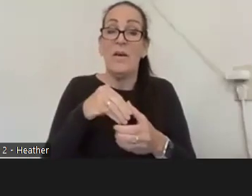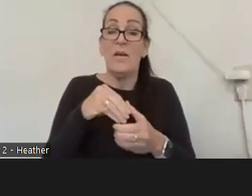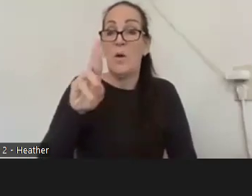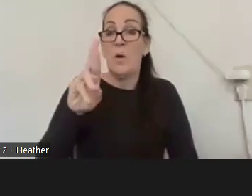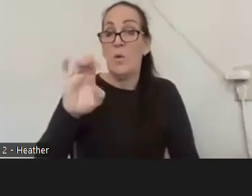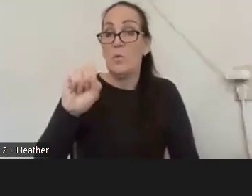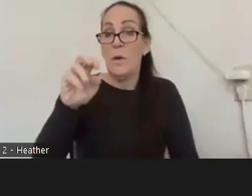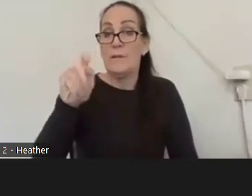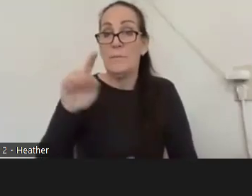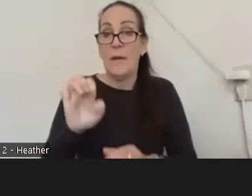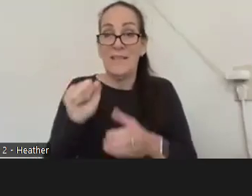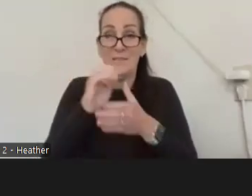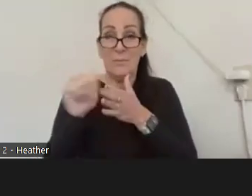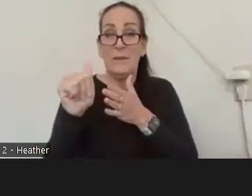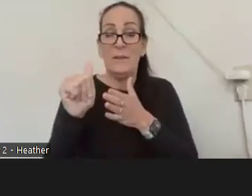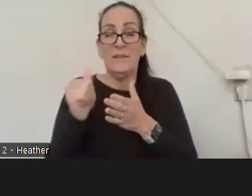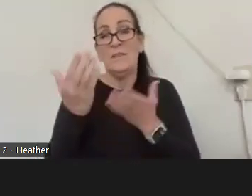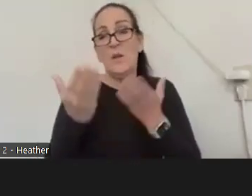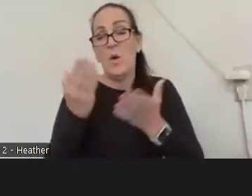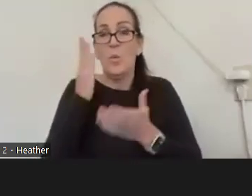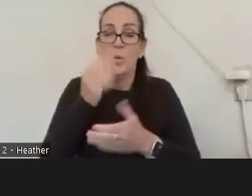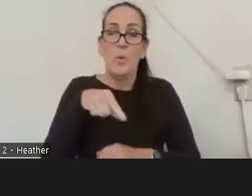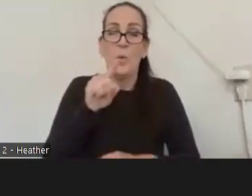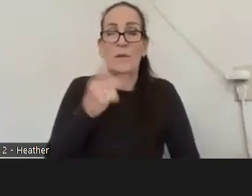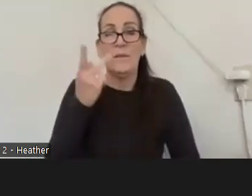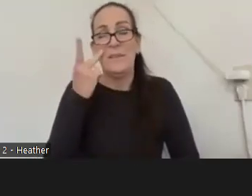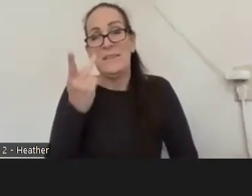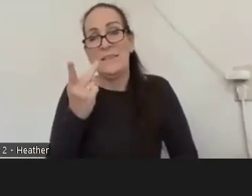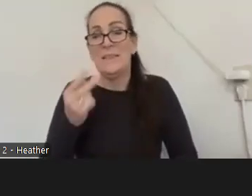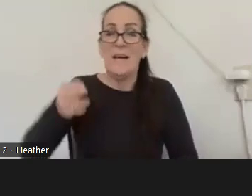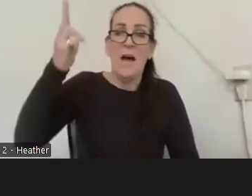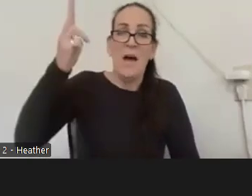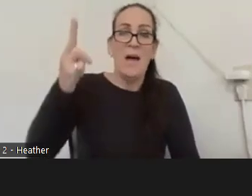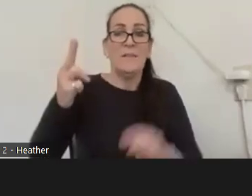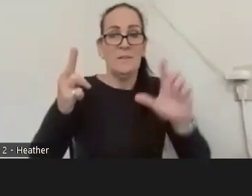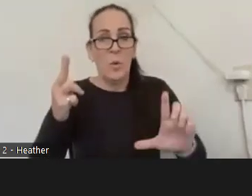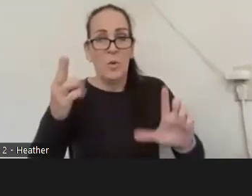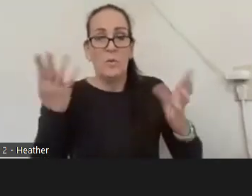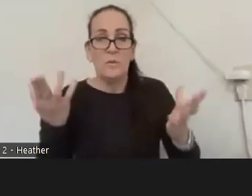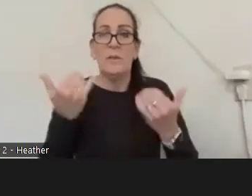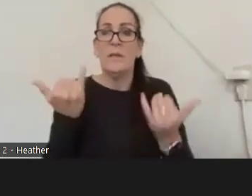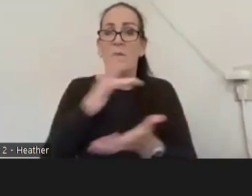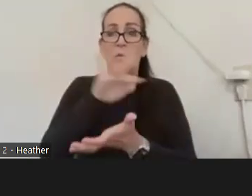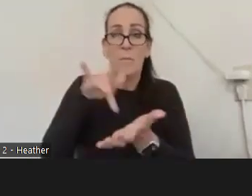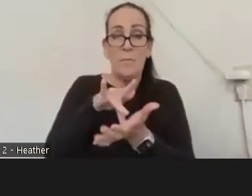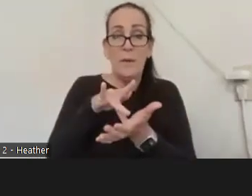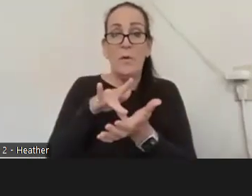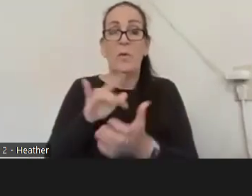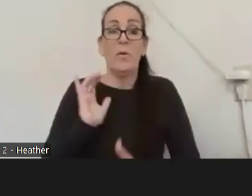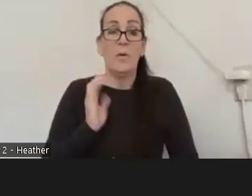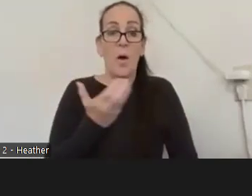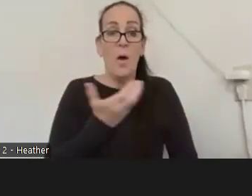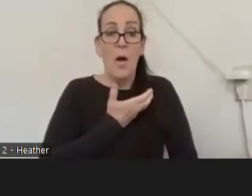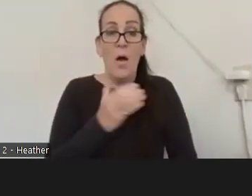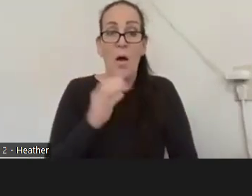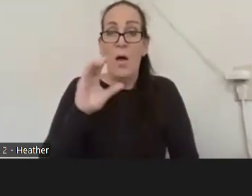Highs and lows, I will say, but we are in the midst of our annual campaign right now where we do adopt a